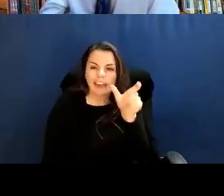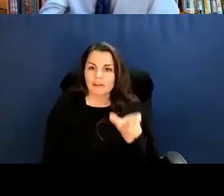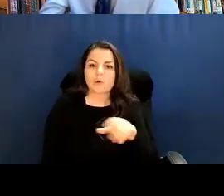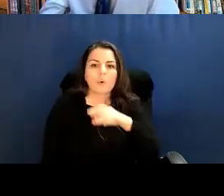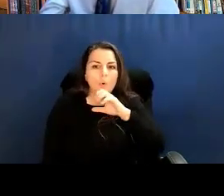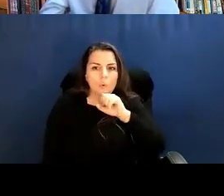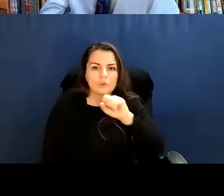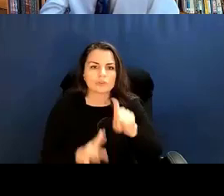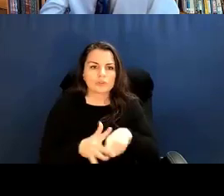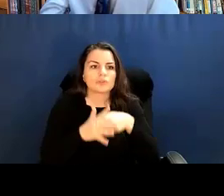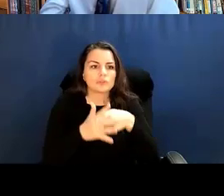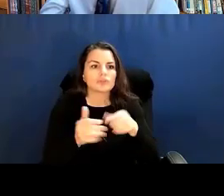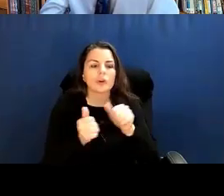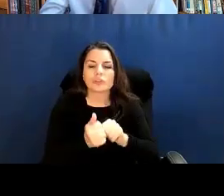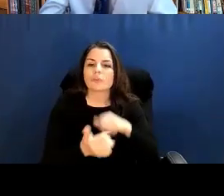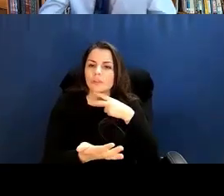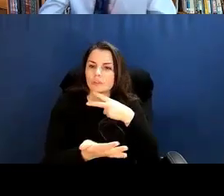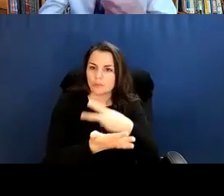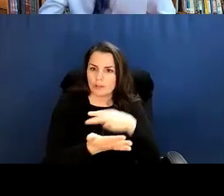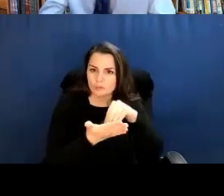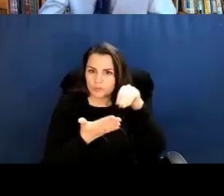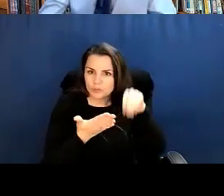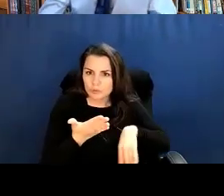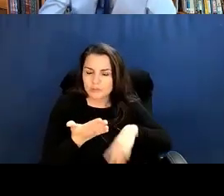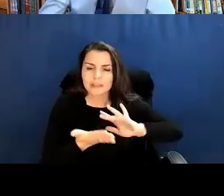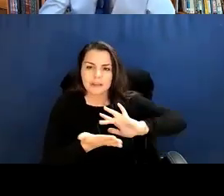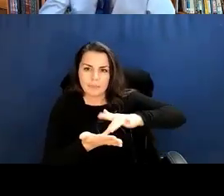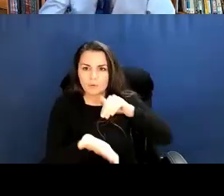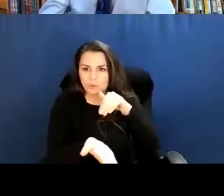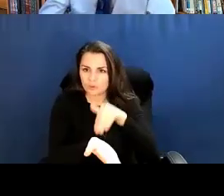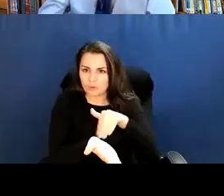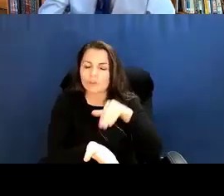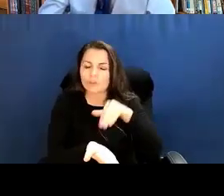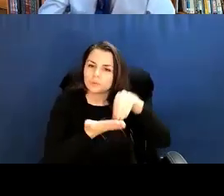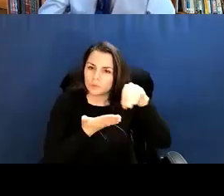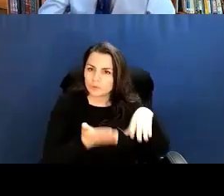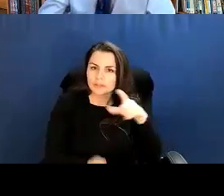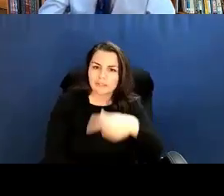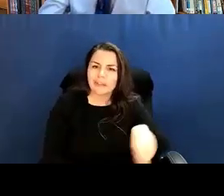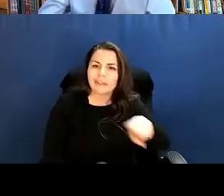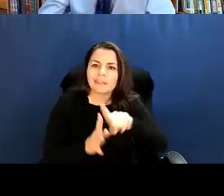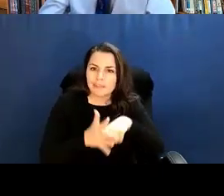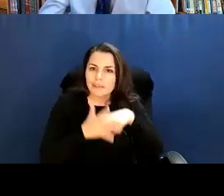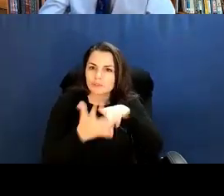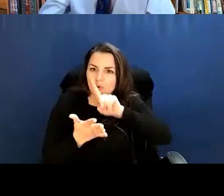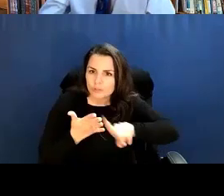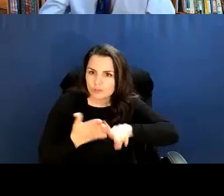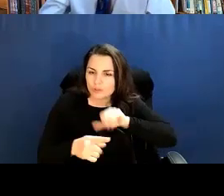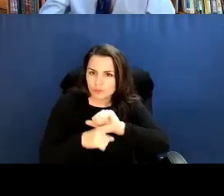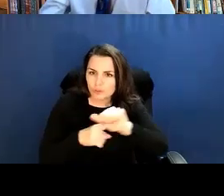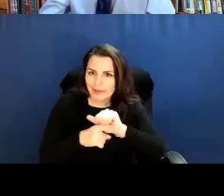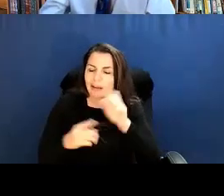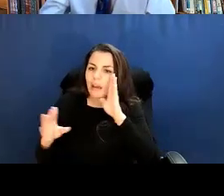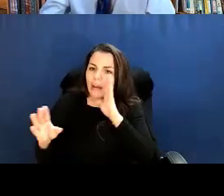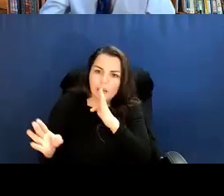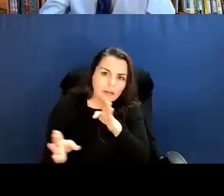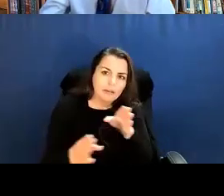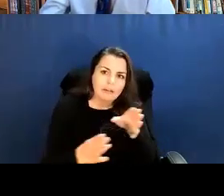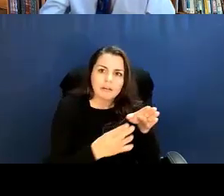with graduate students and medical students as they begin research training, moving on toward postdoctoral